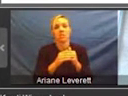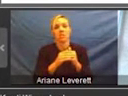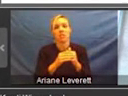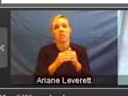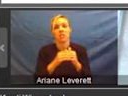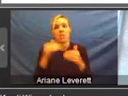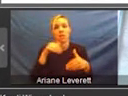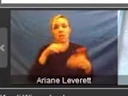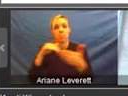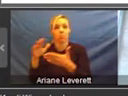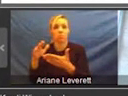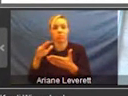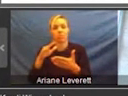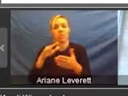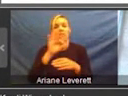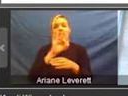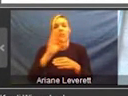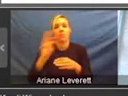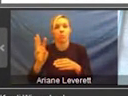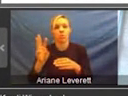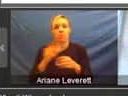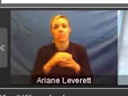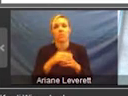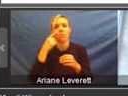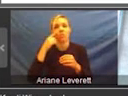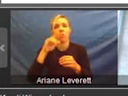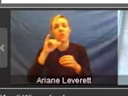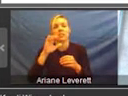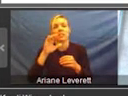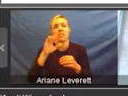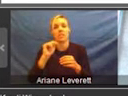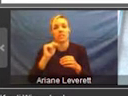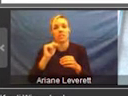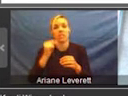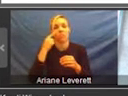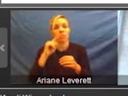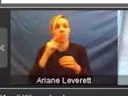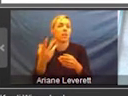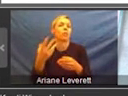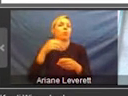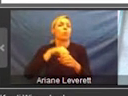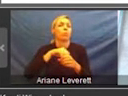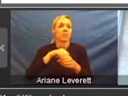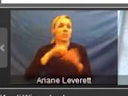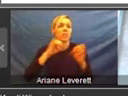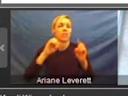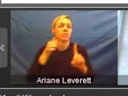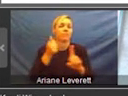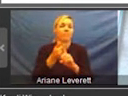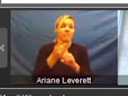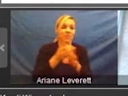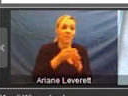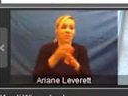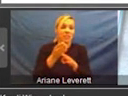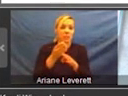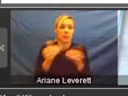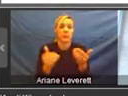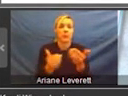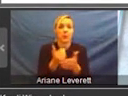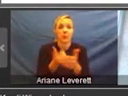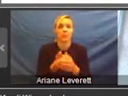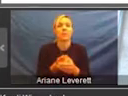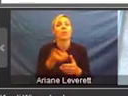education, which is still a very young field. And we have been looking at two levels. One is the